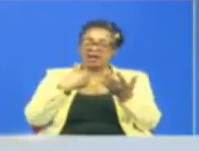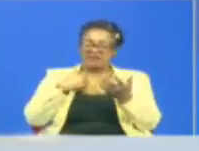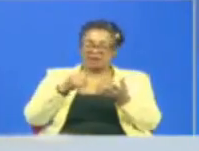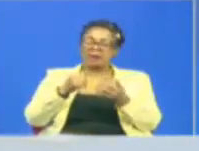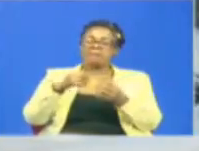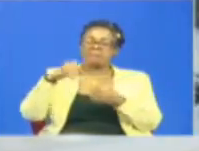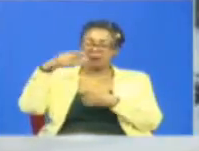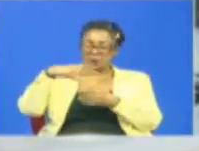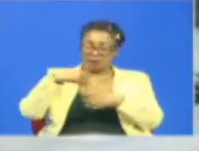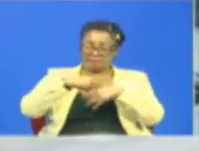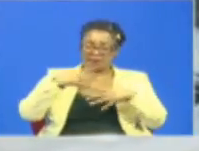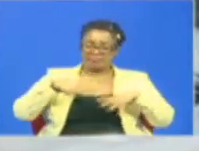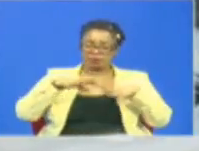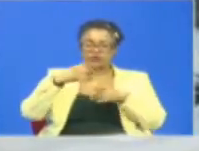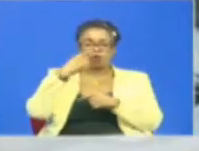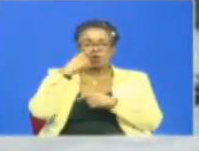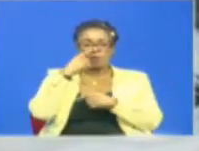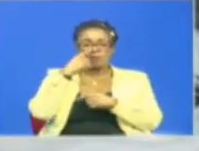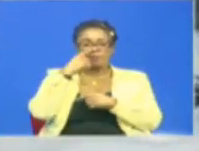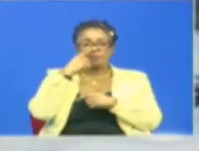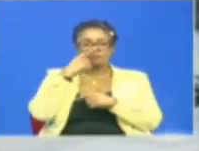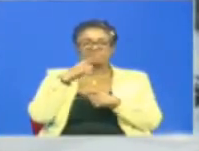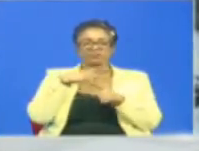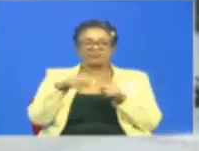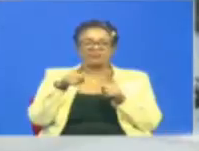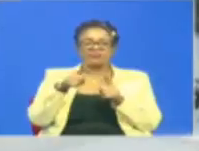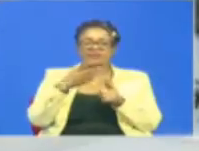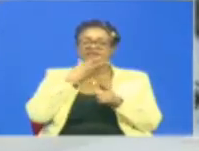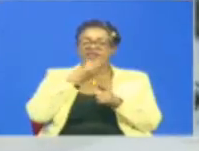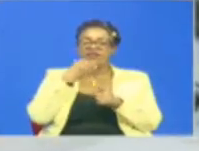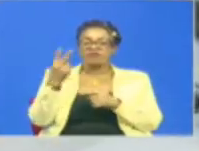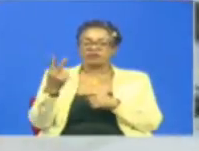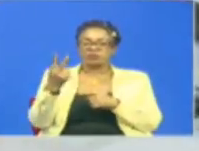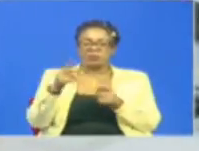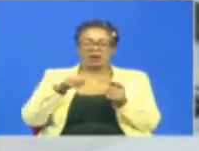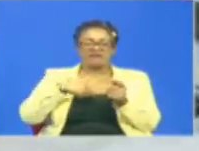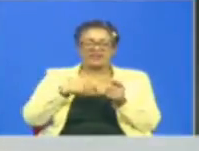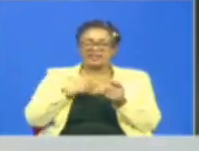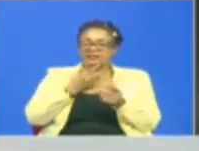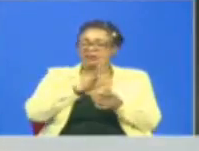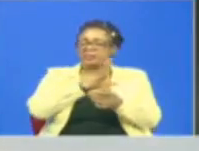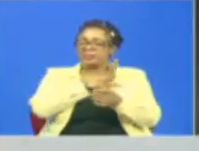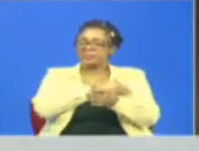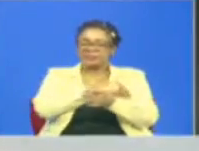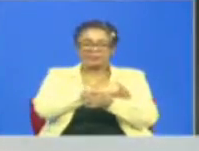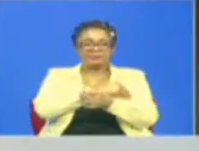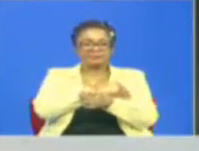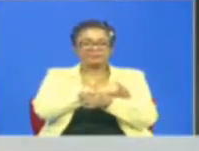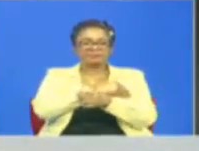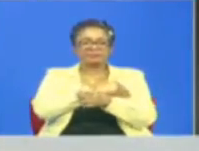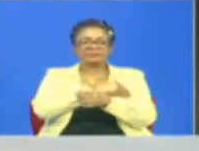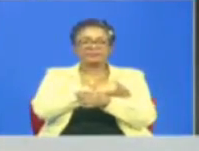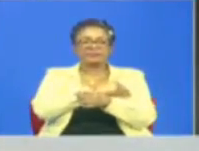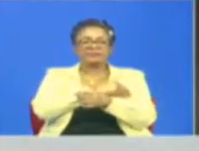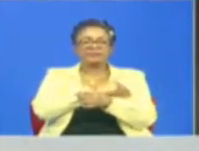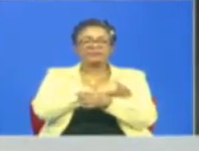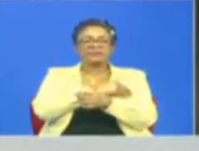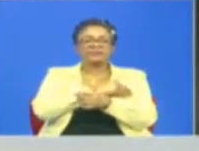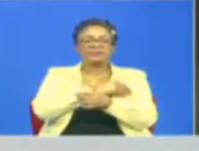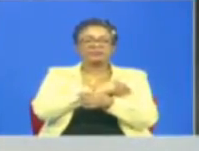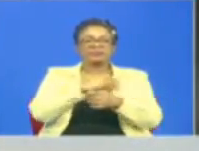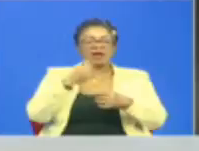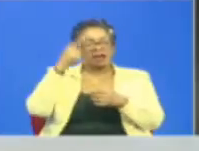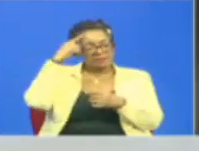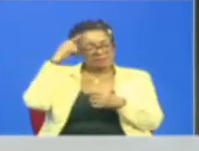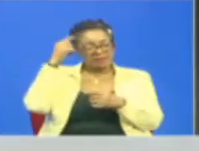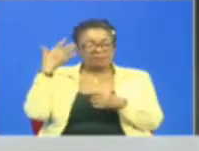But without his sense of sight, the father of two was left feeling powerless. I couldn't believe because remember they used to bring homework